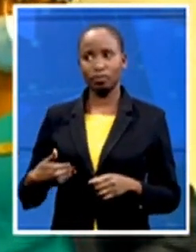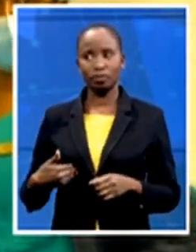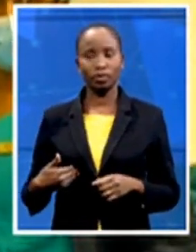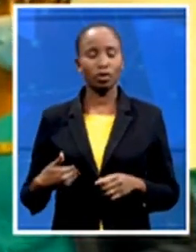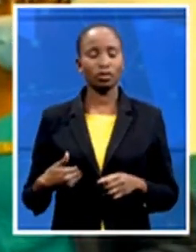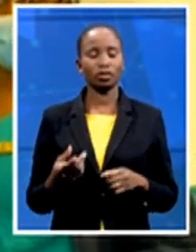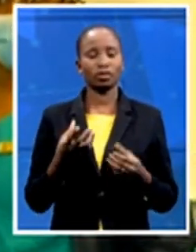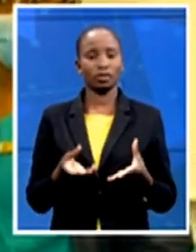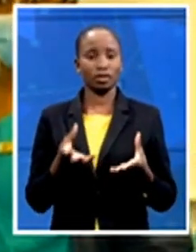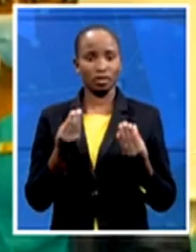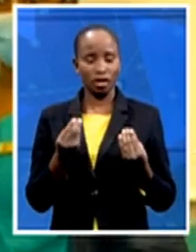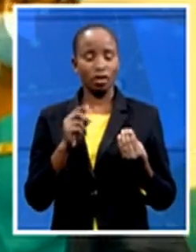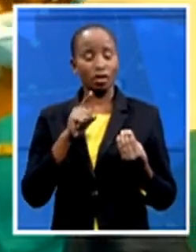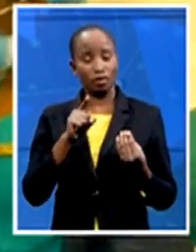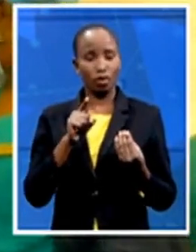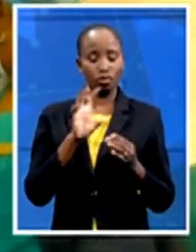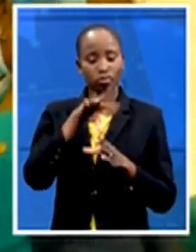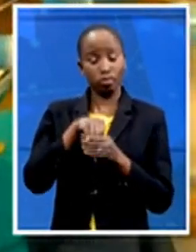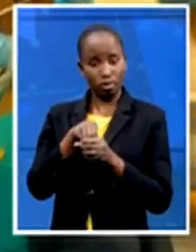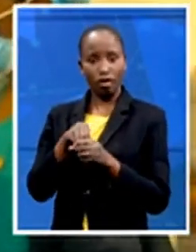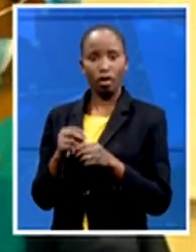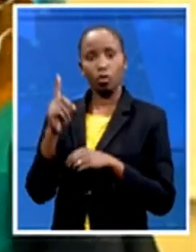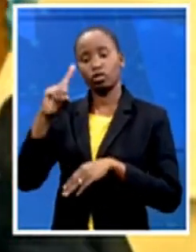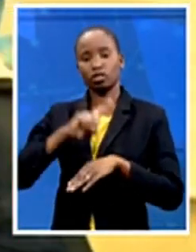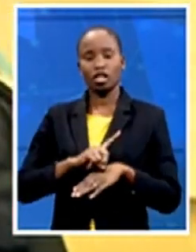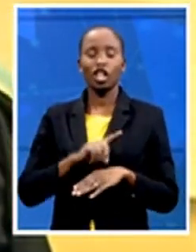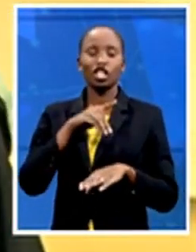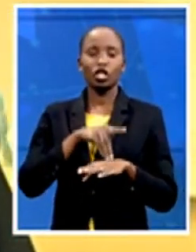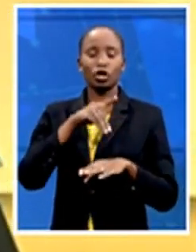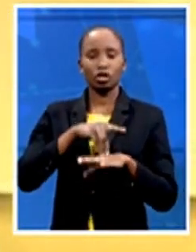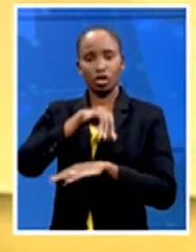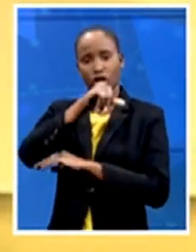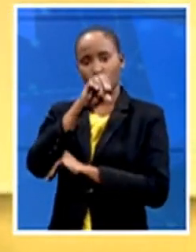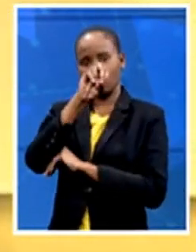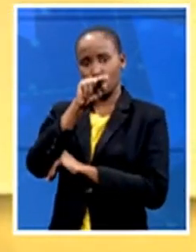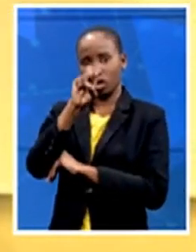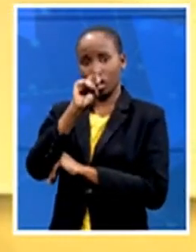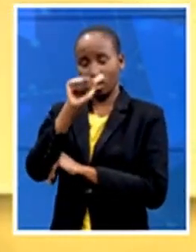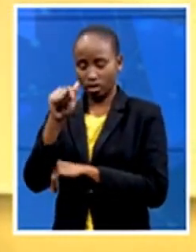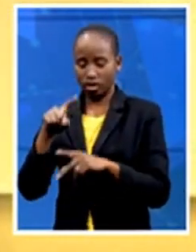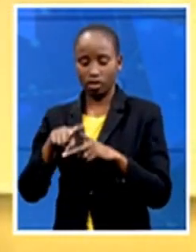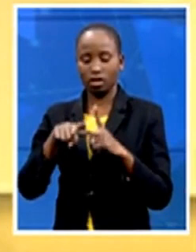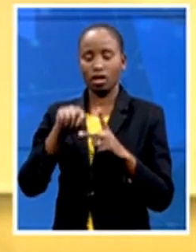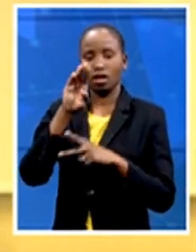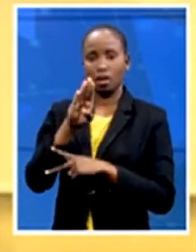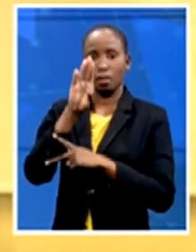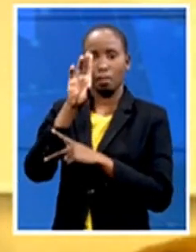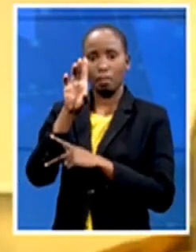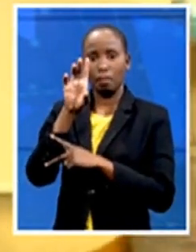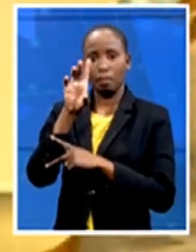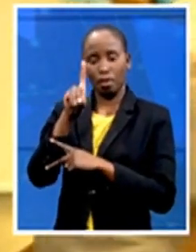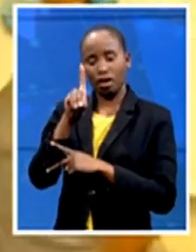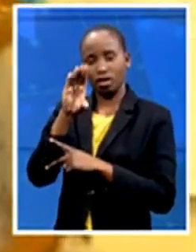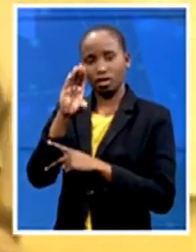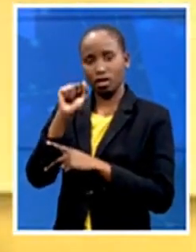day, Dr. Jonas, together with the very same Dr. Batka, Jonas is a general surgeon, and also the ENT surgeon, Dr.